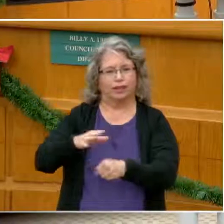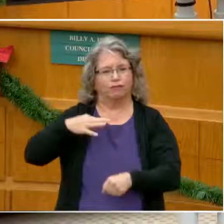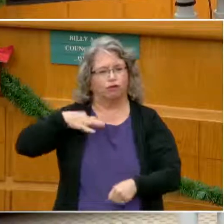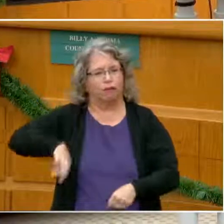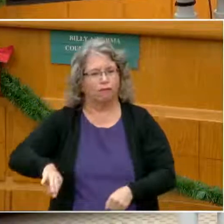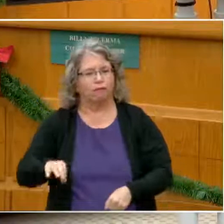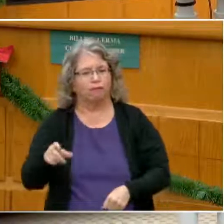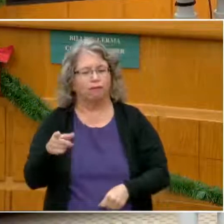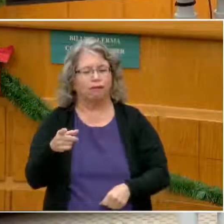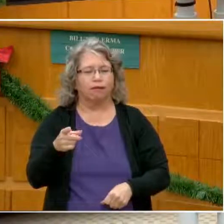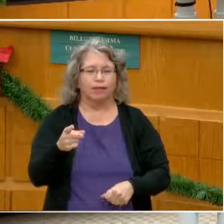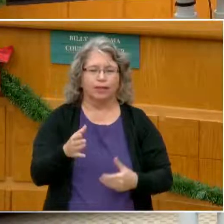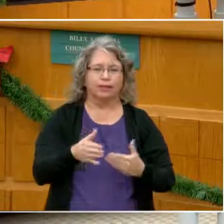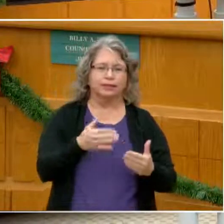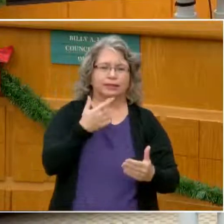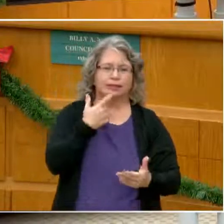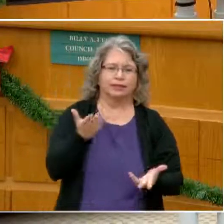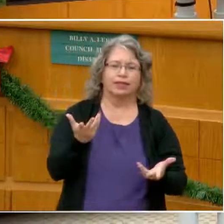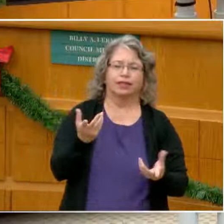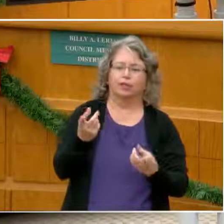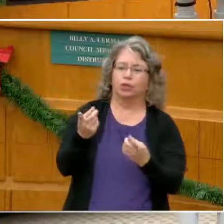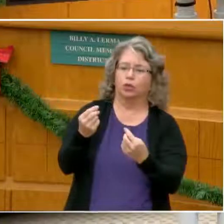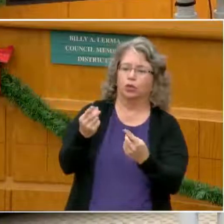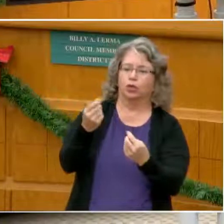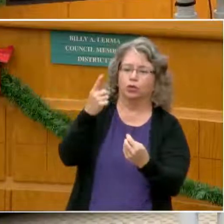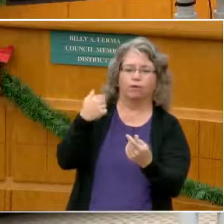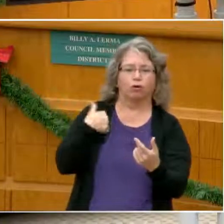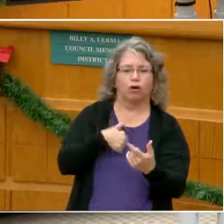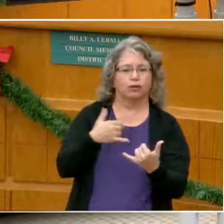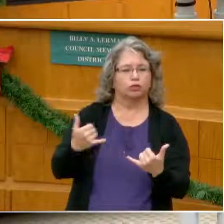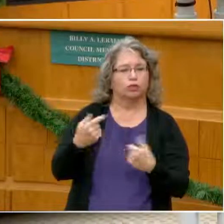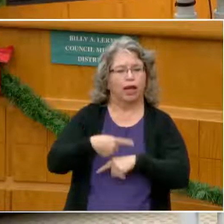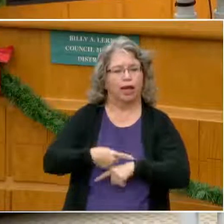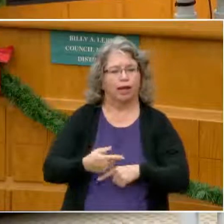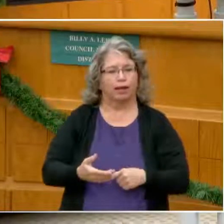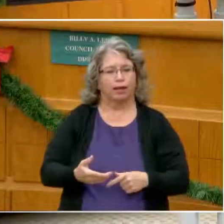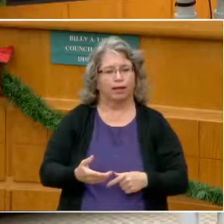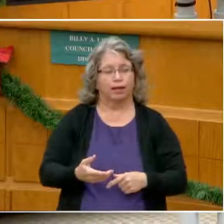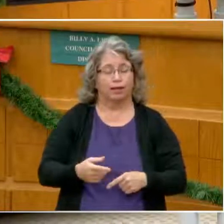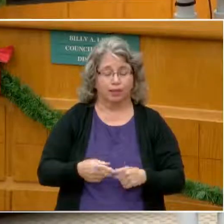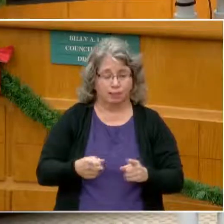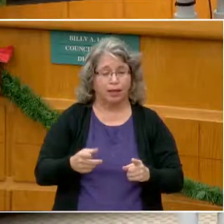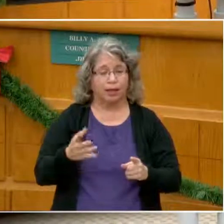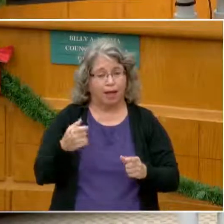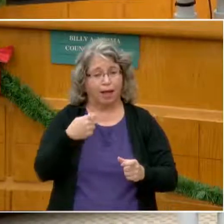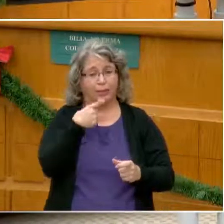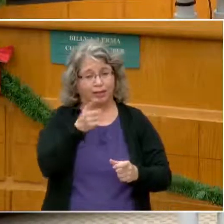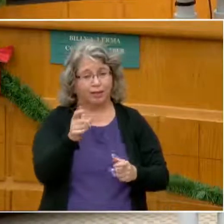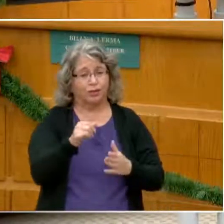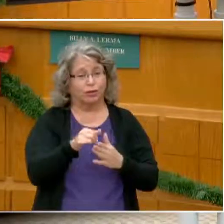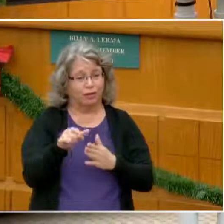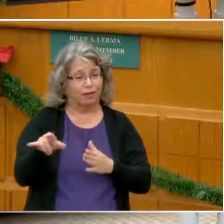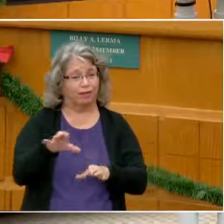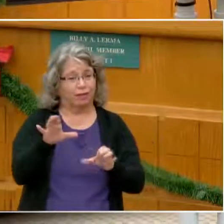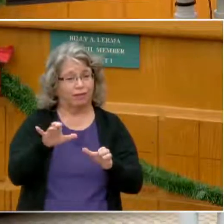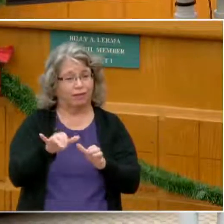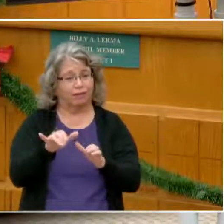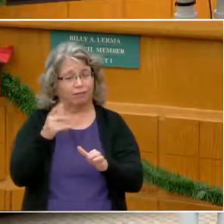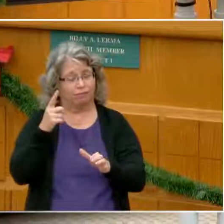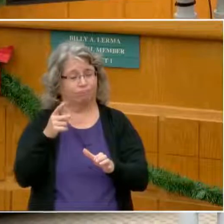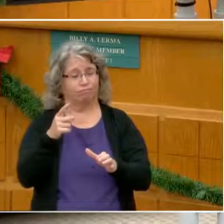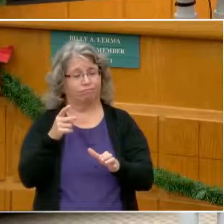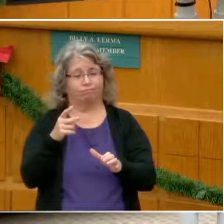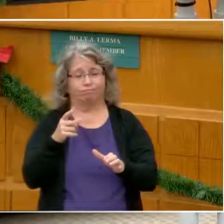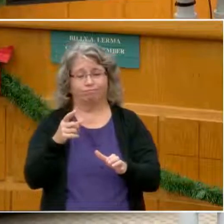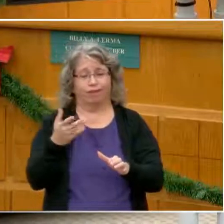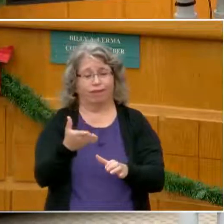to say, what are you doing for us today? But I will tell you that they've been there for us always, and